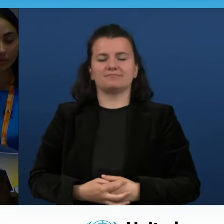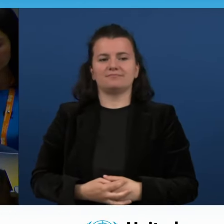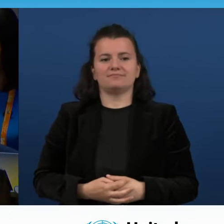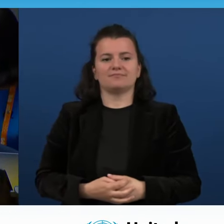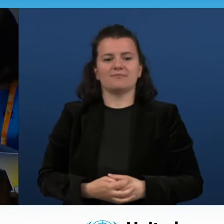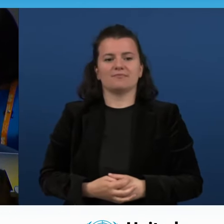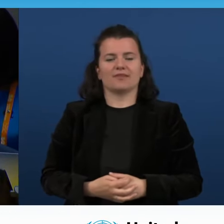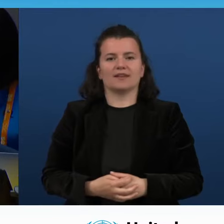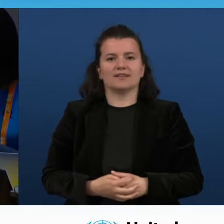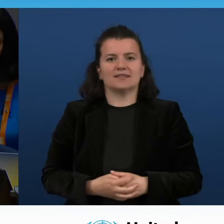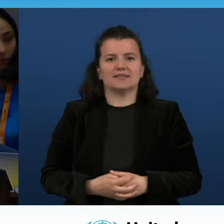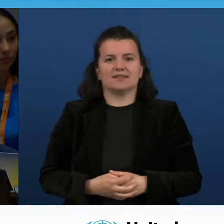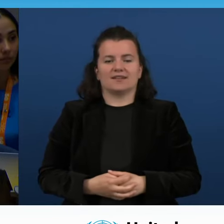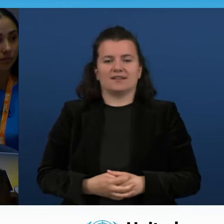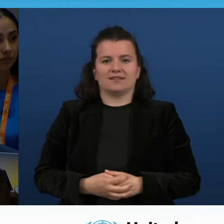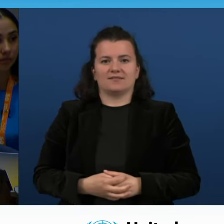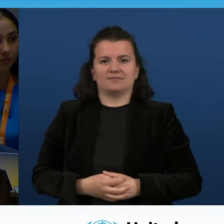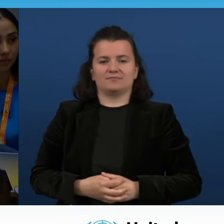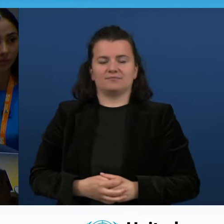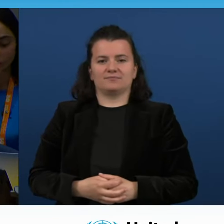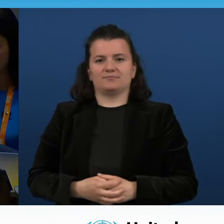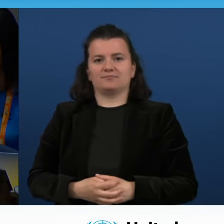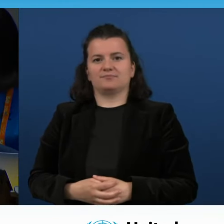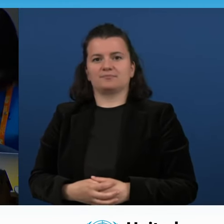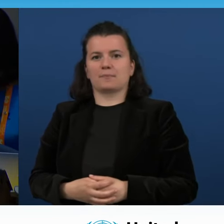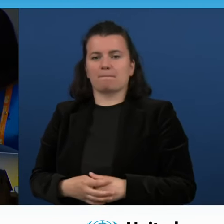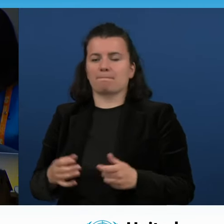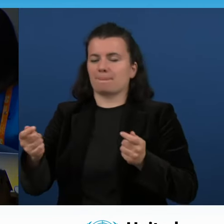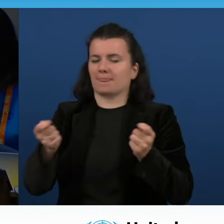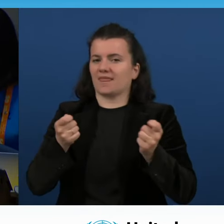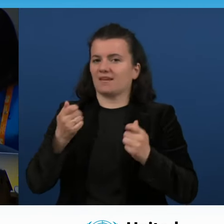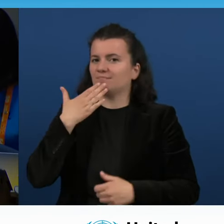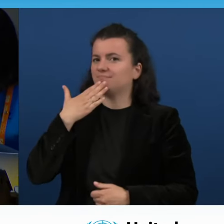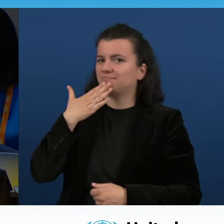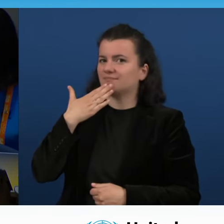Doy las gracias al. Thank you.